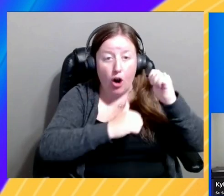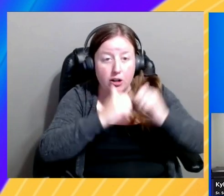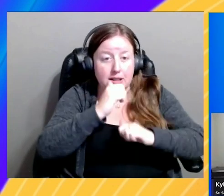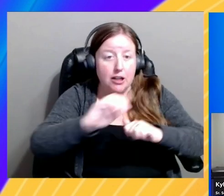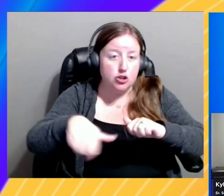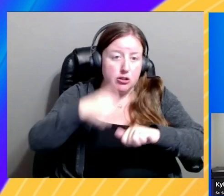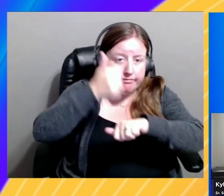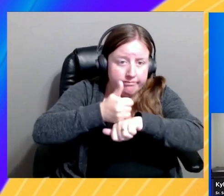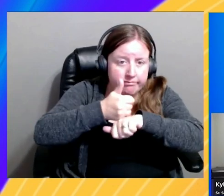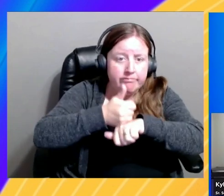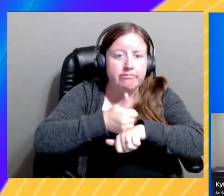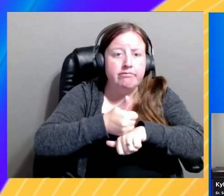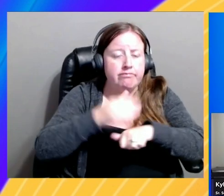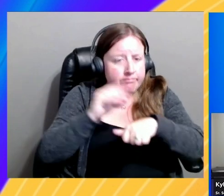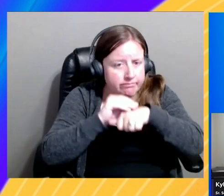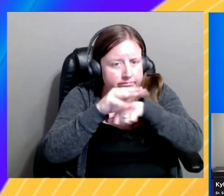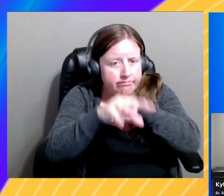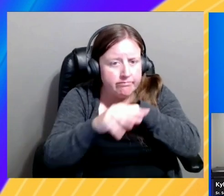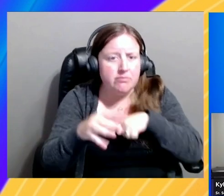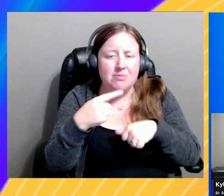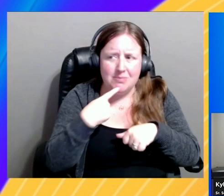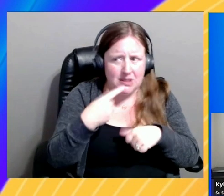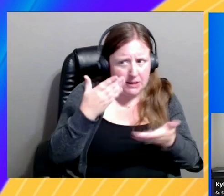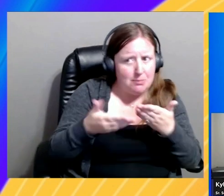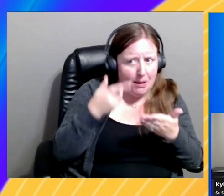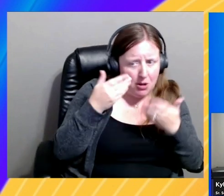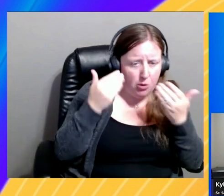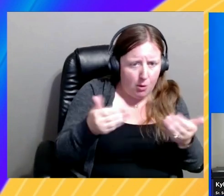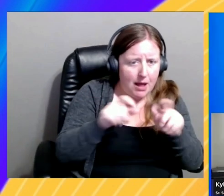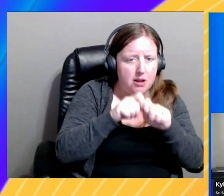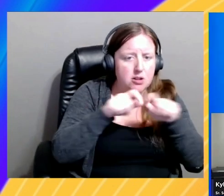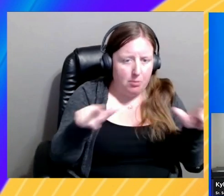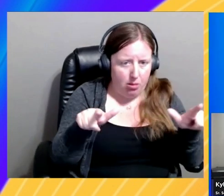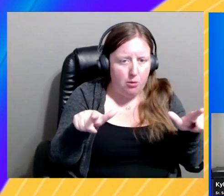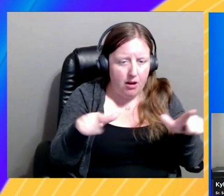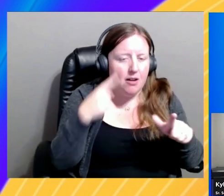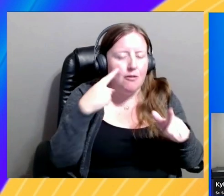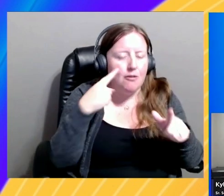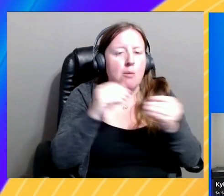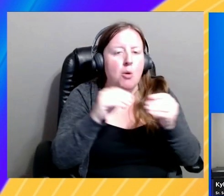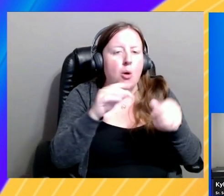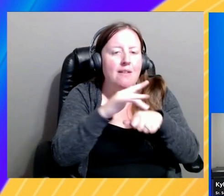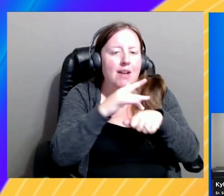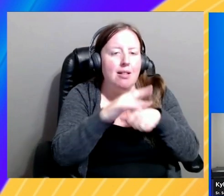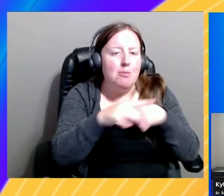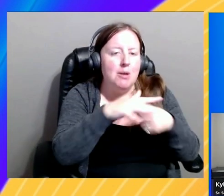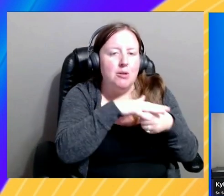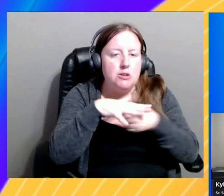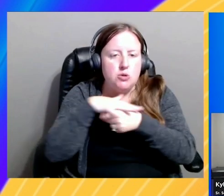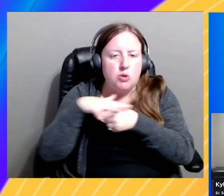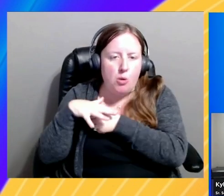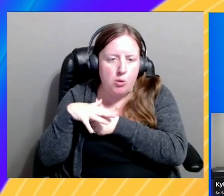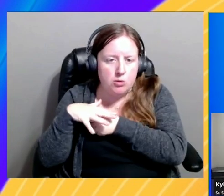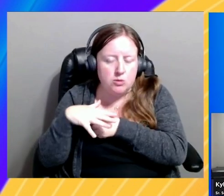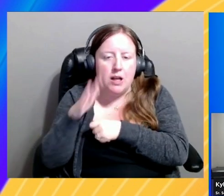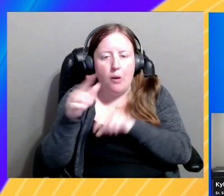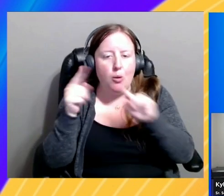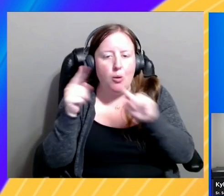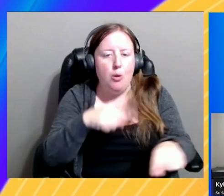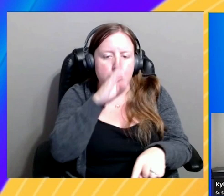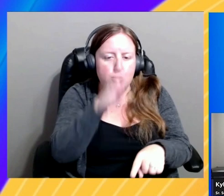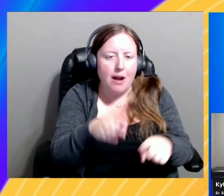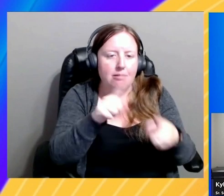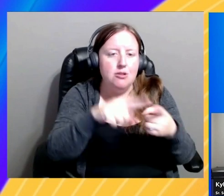you might want to go through and deploy this to more availability zones. And it'll take you directly to the documentation